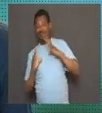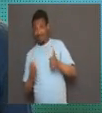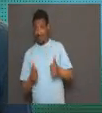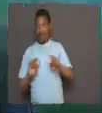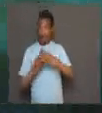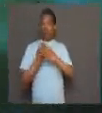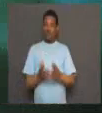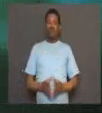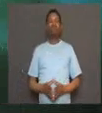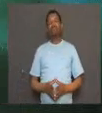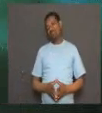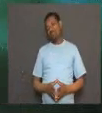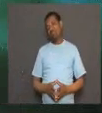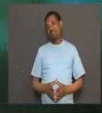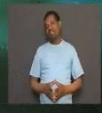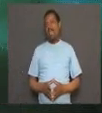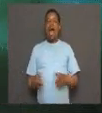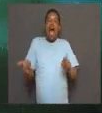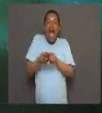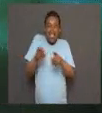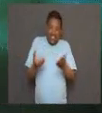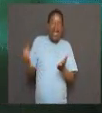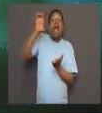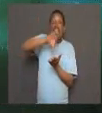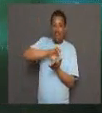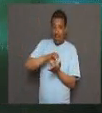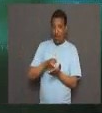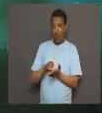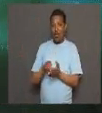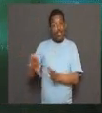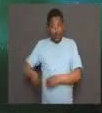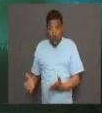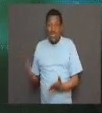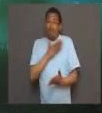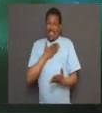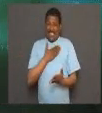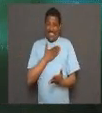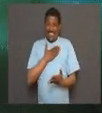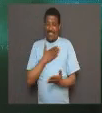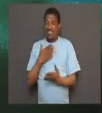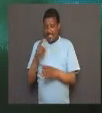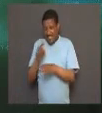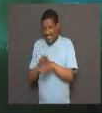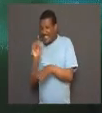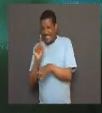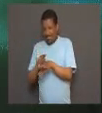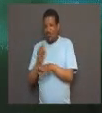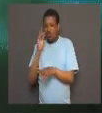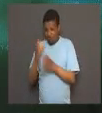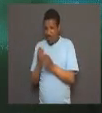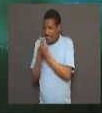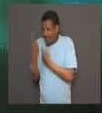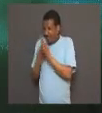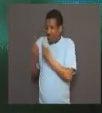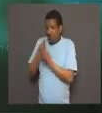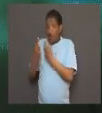started. As a review, students, please take a moment to brainstorm